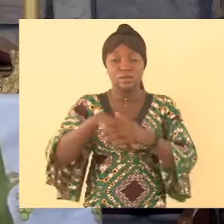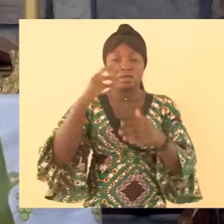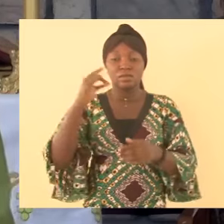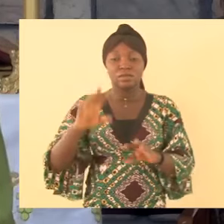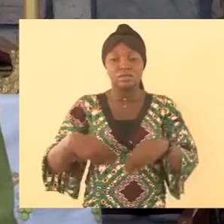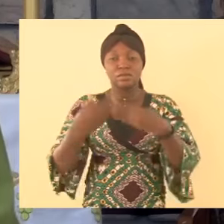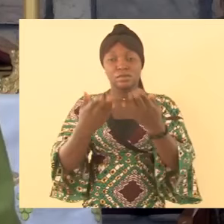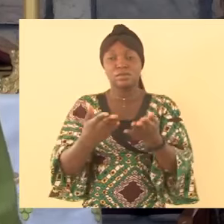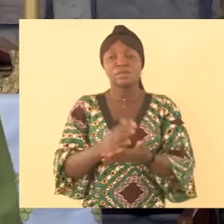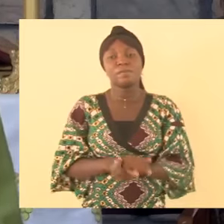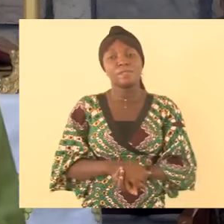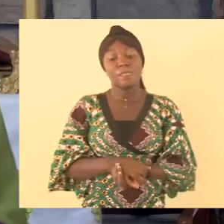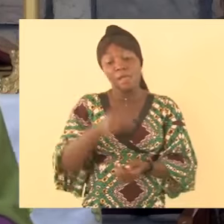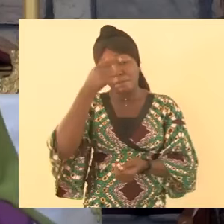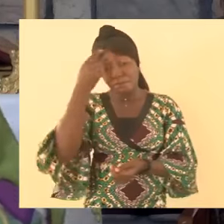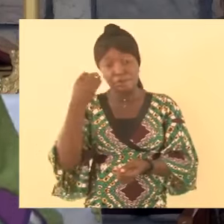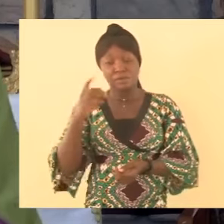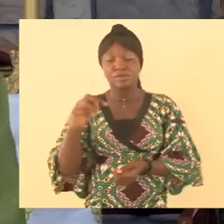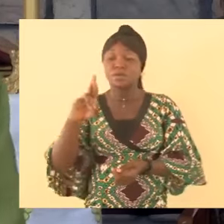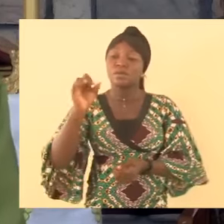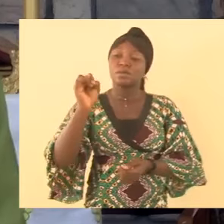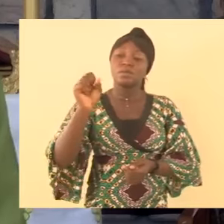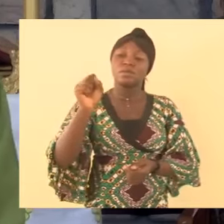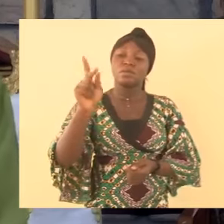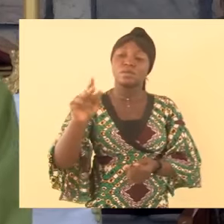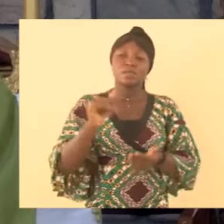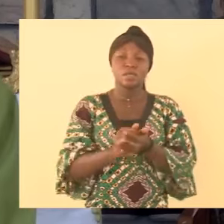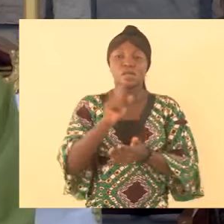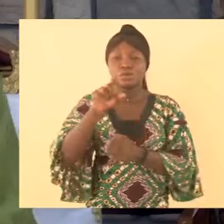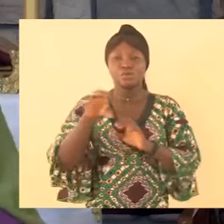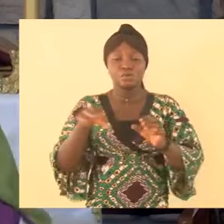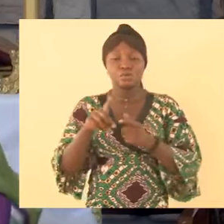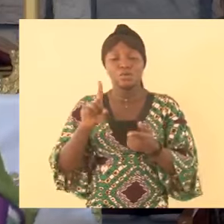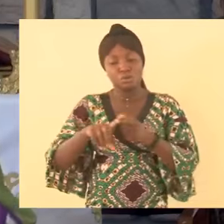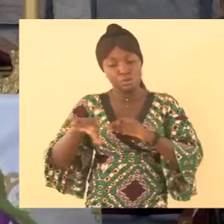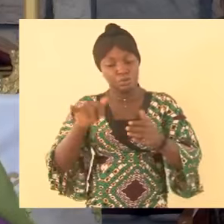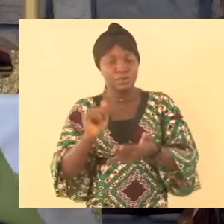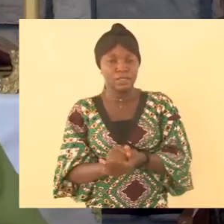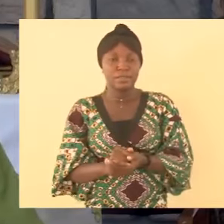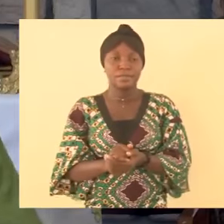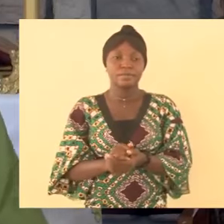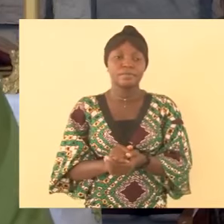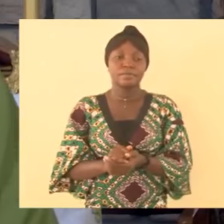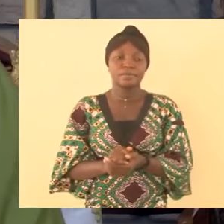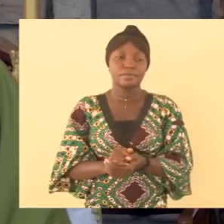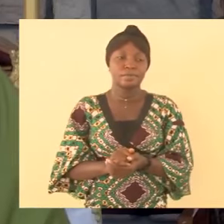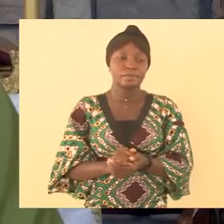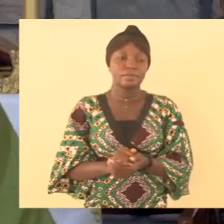it's a huge act of generosity because of the risk that you took to do that.